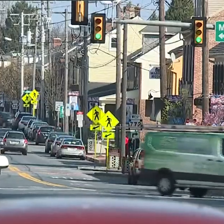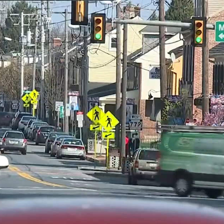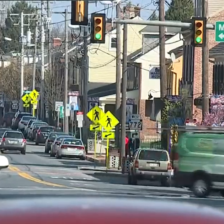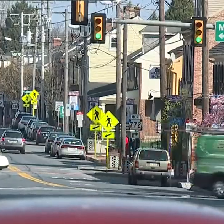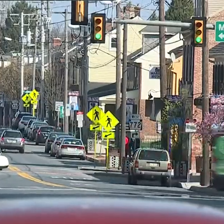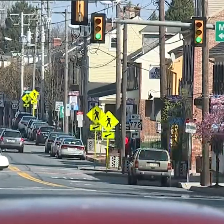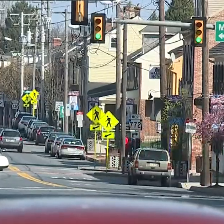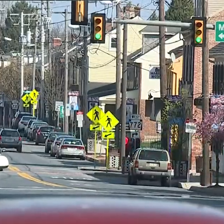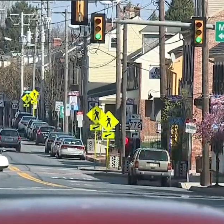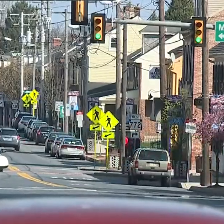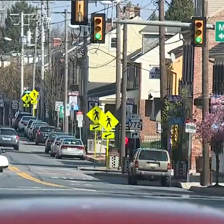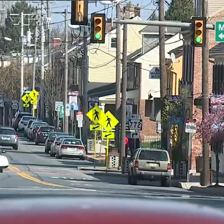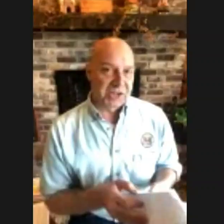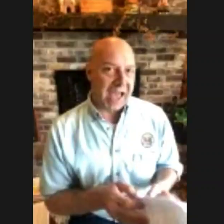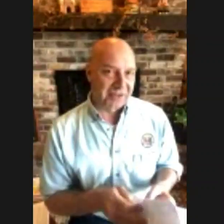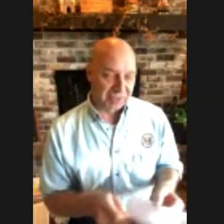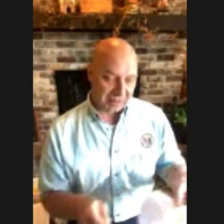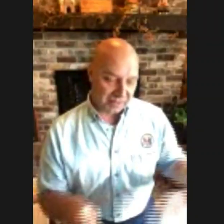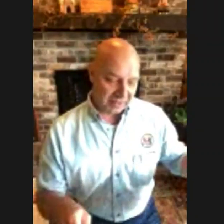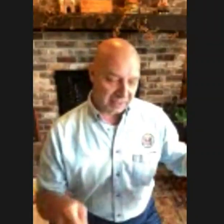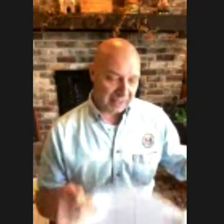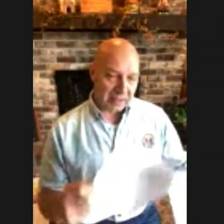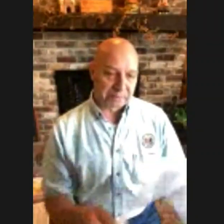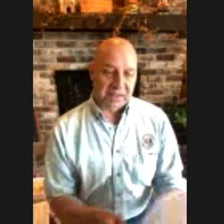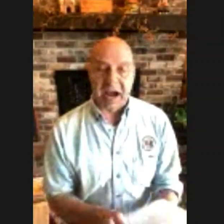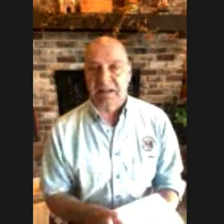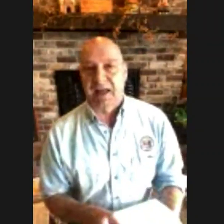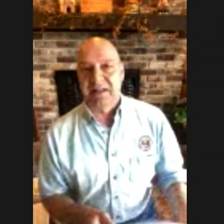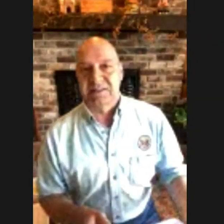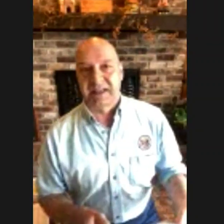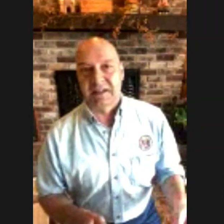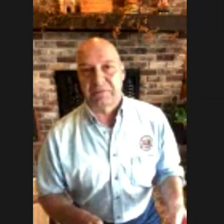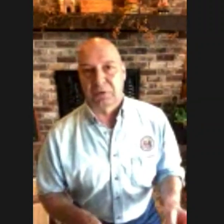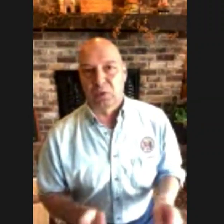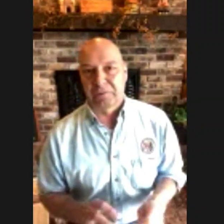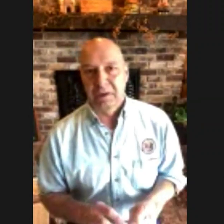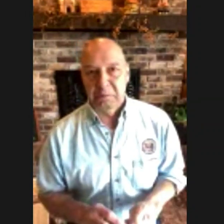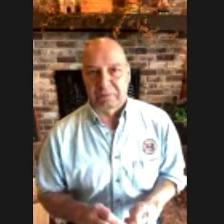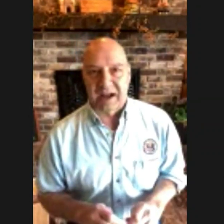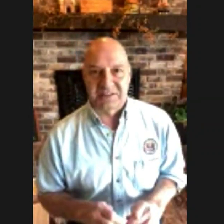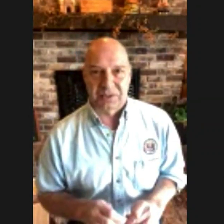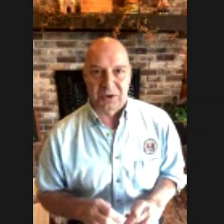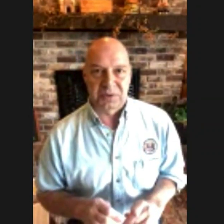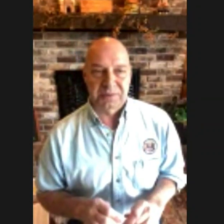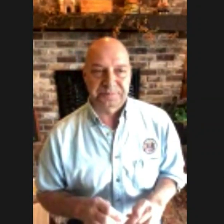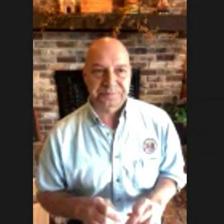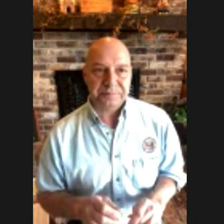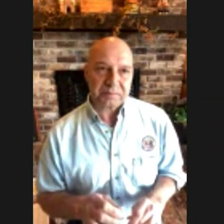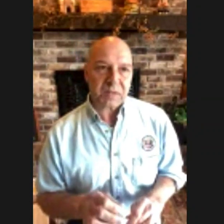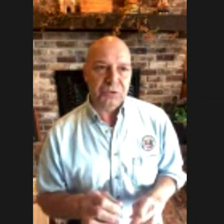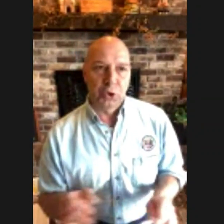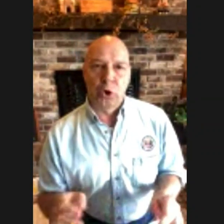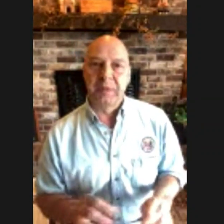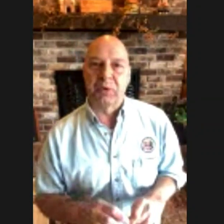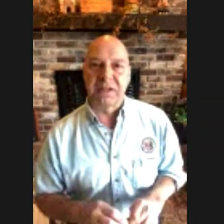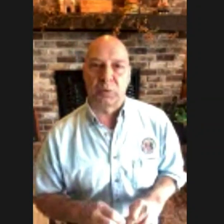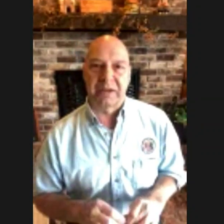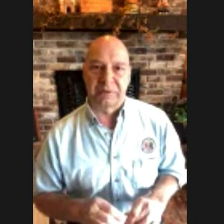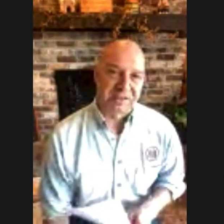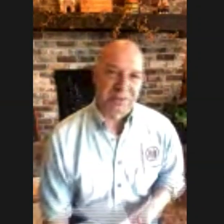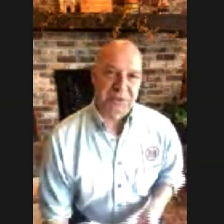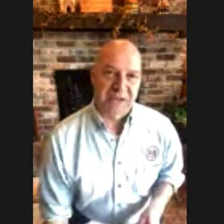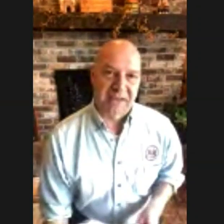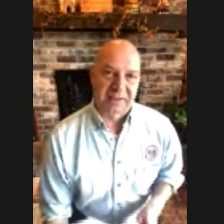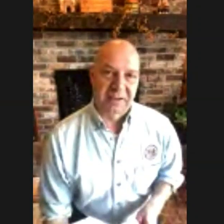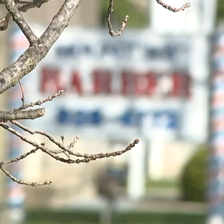local law enforcement. It's more stringent actually than the guidelines that Governor Wolfe provides to those to whom he grants